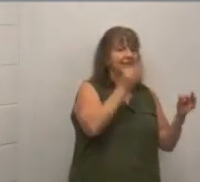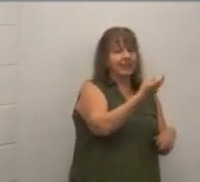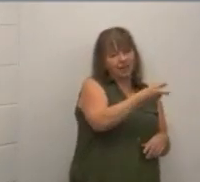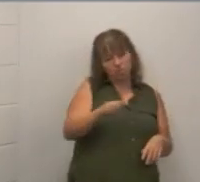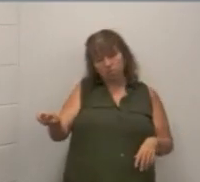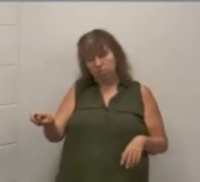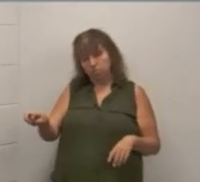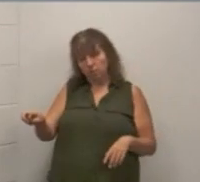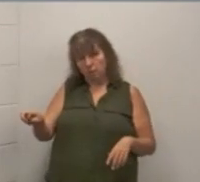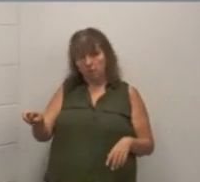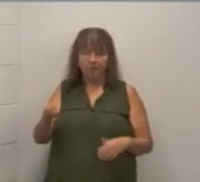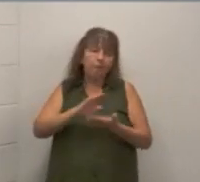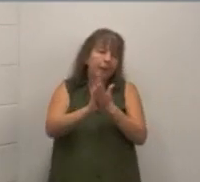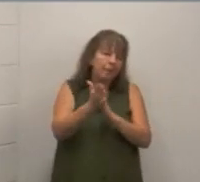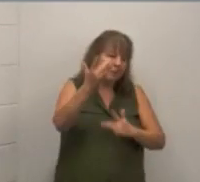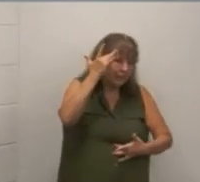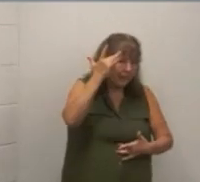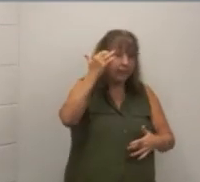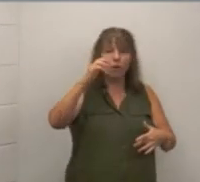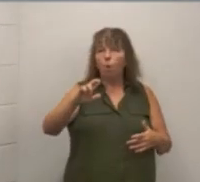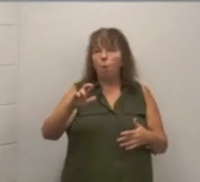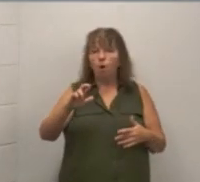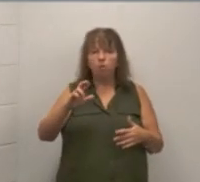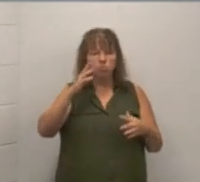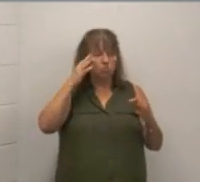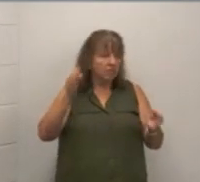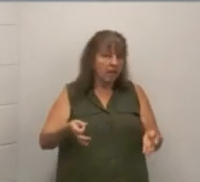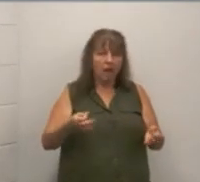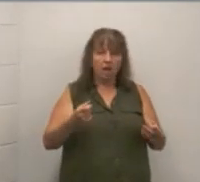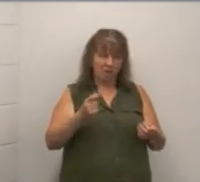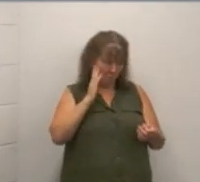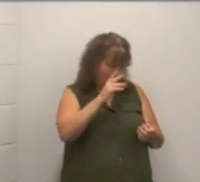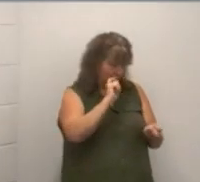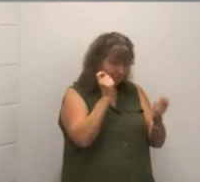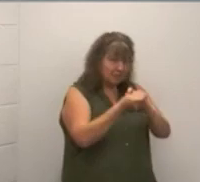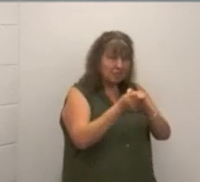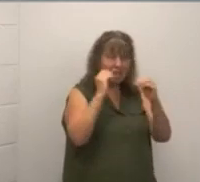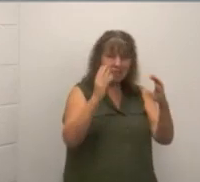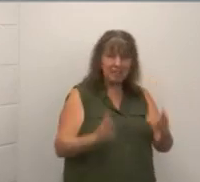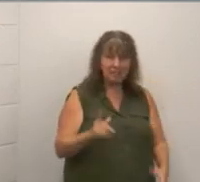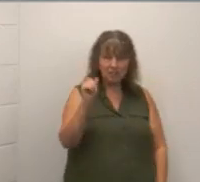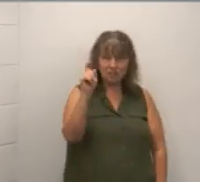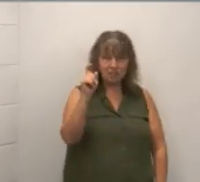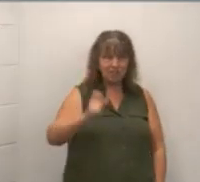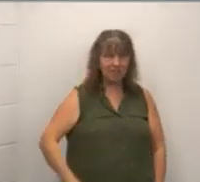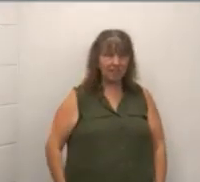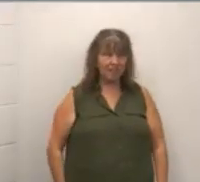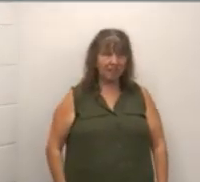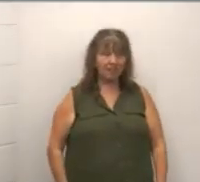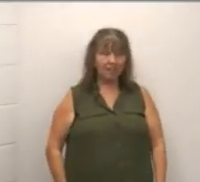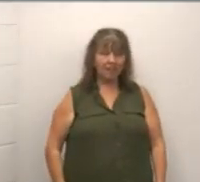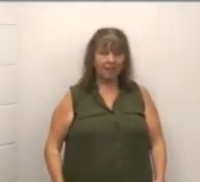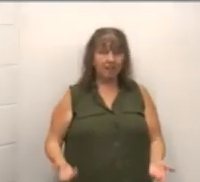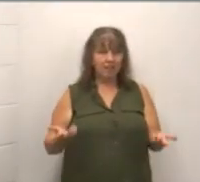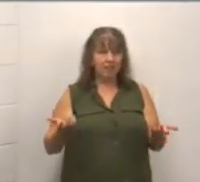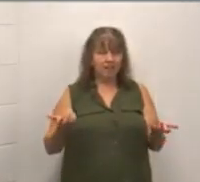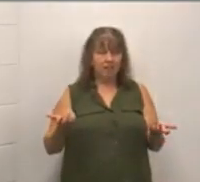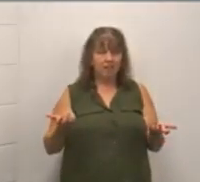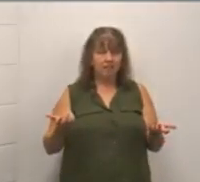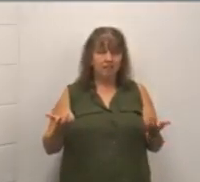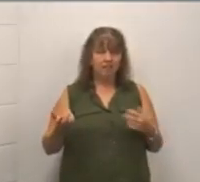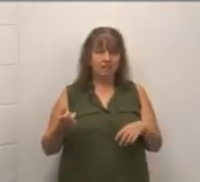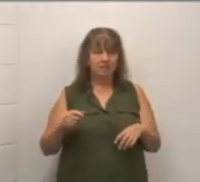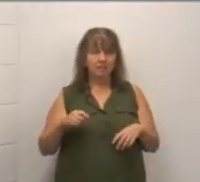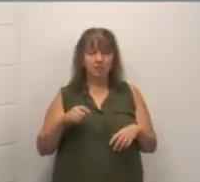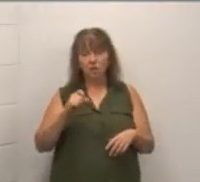have to switch teachers since there is a different group of teachers using the remote kids? Is it different if it